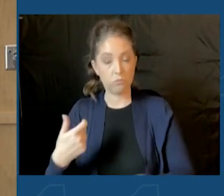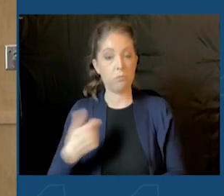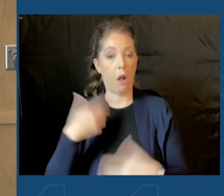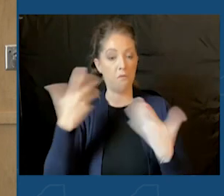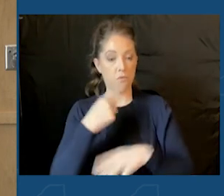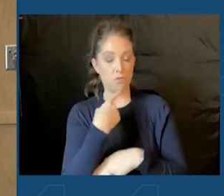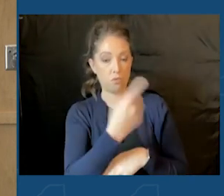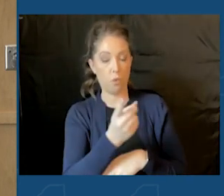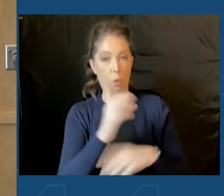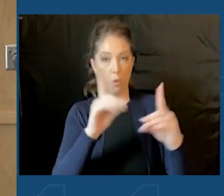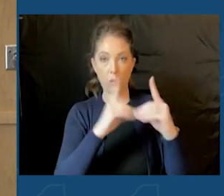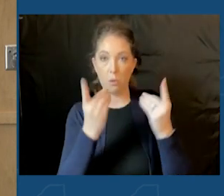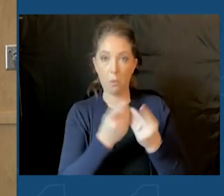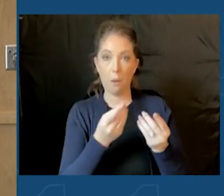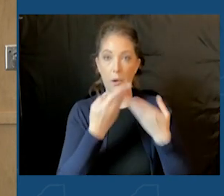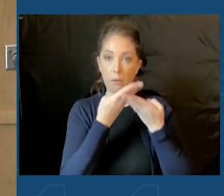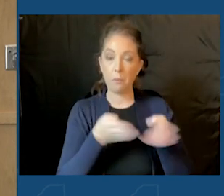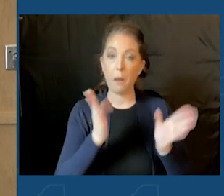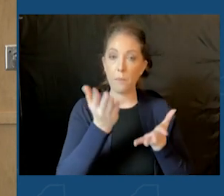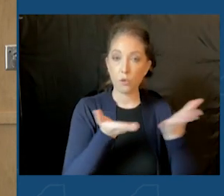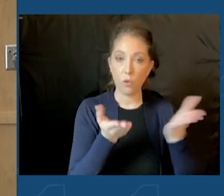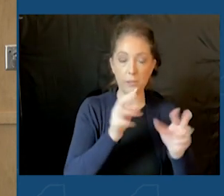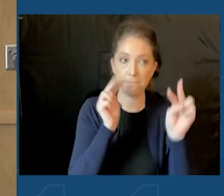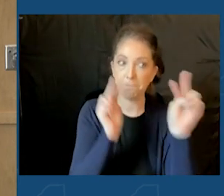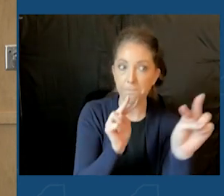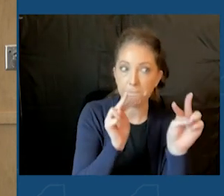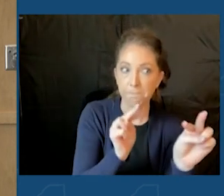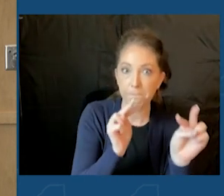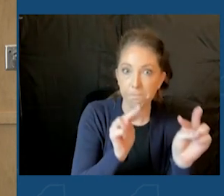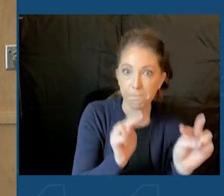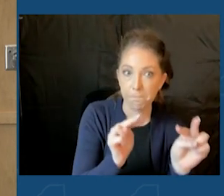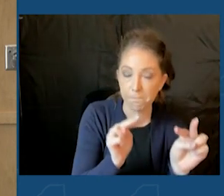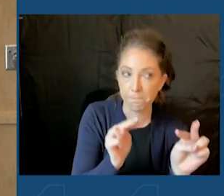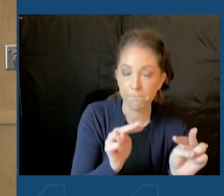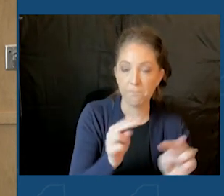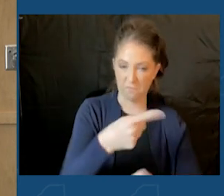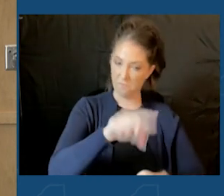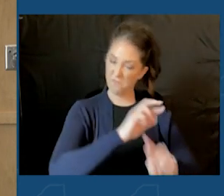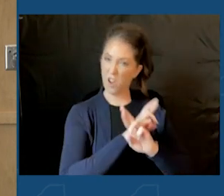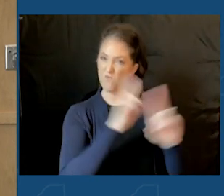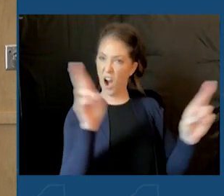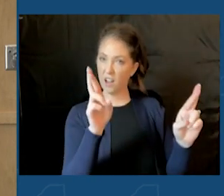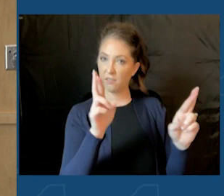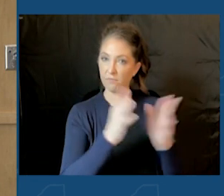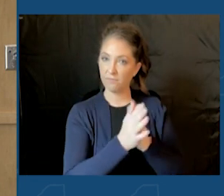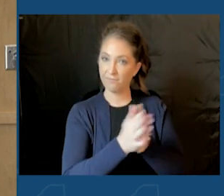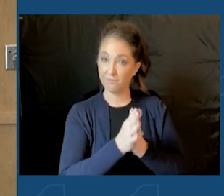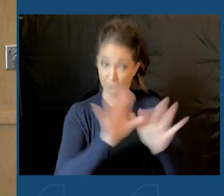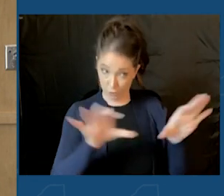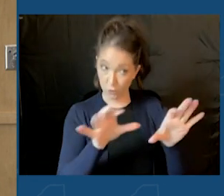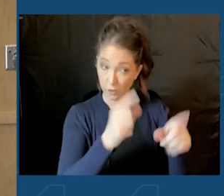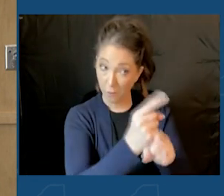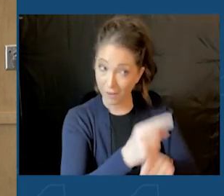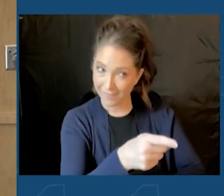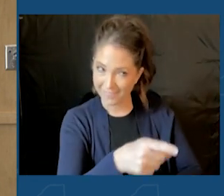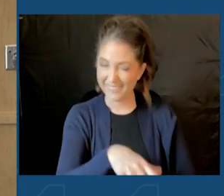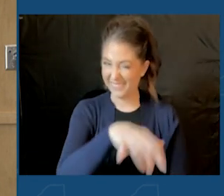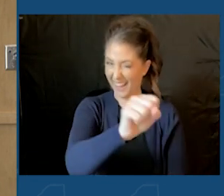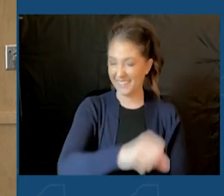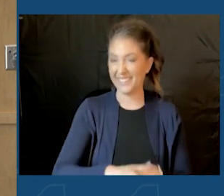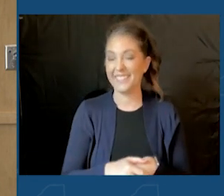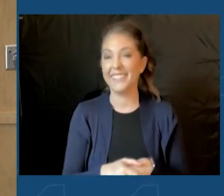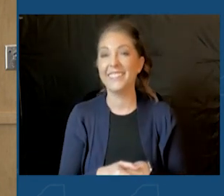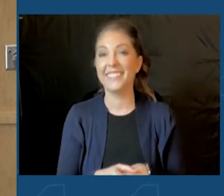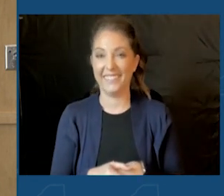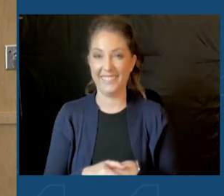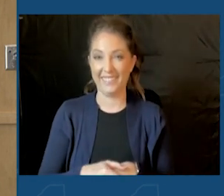to watch everybody like a hawk. Okay? They're up for it. They're doing it, right, Gary? Okay, we're on this, okay?